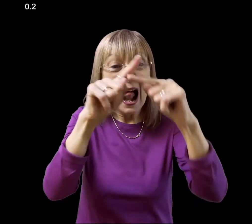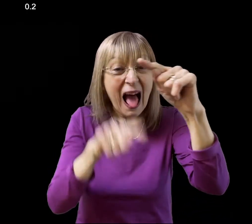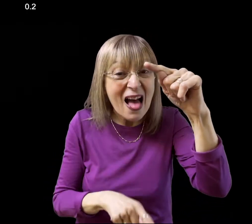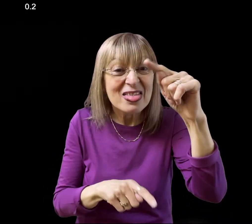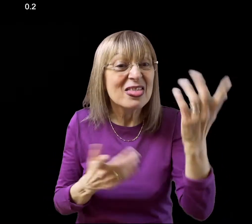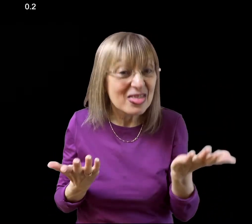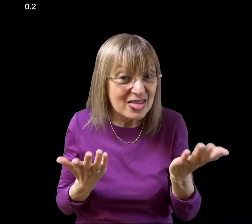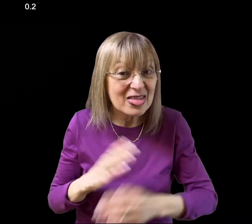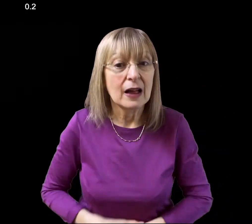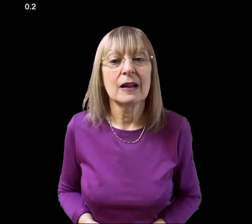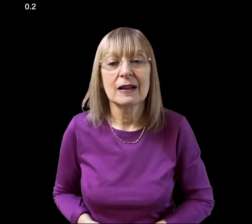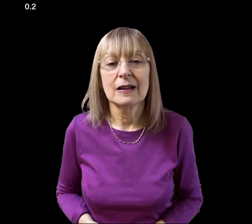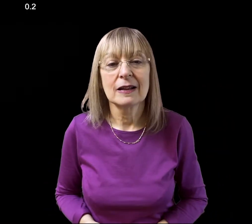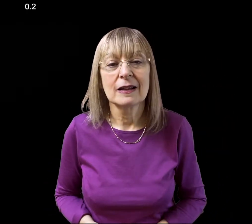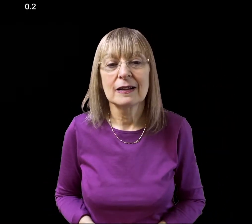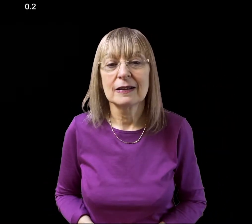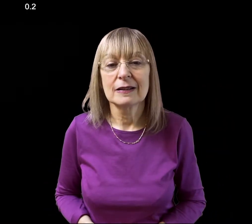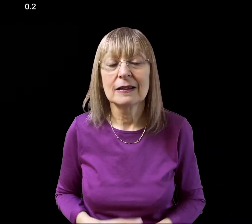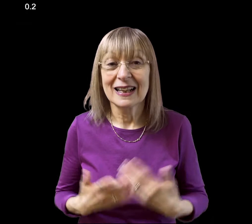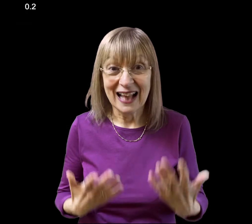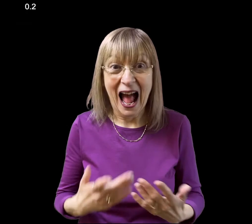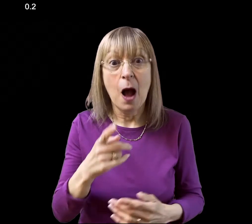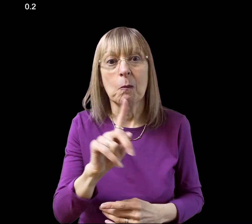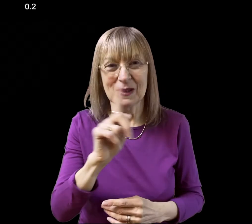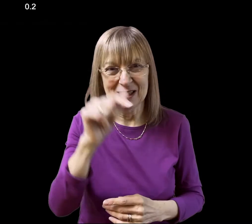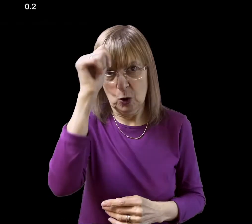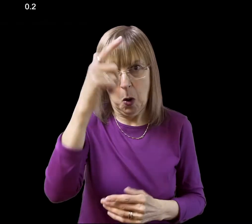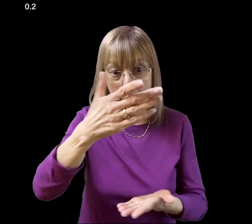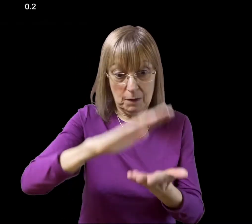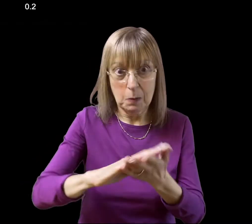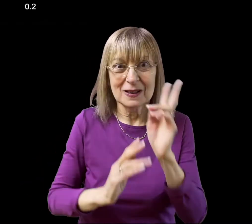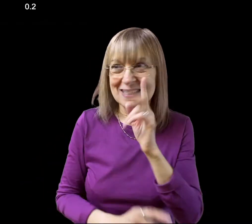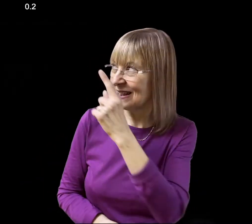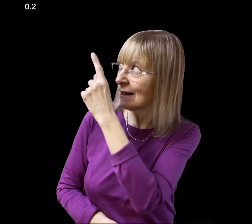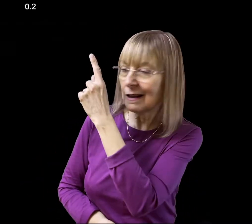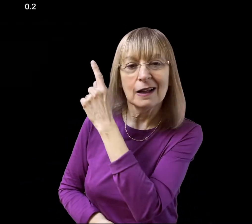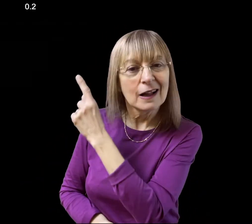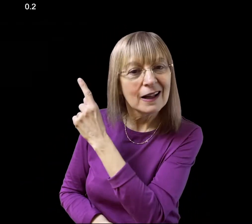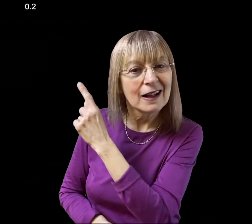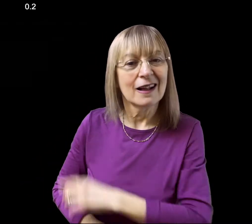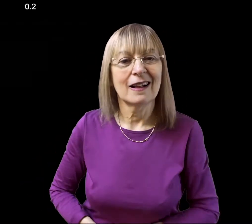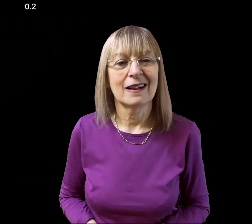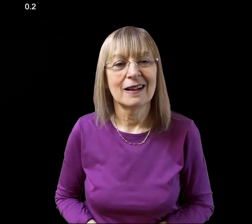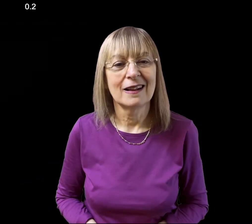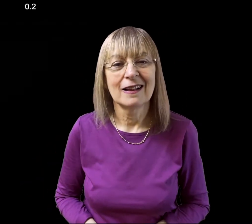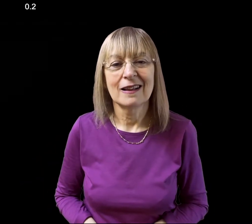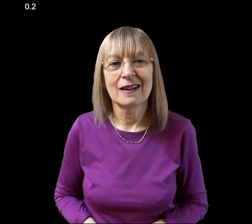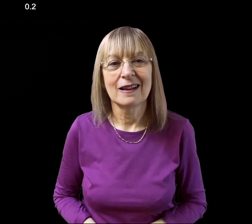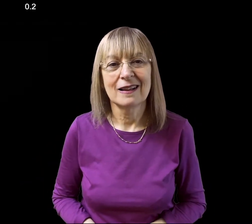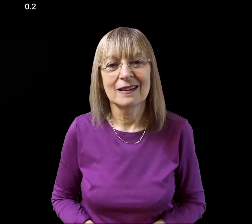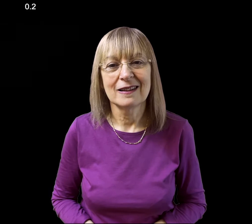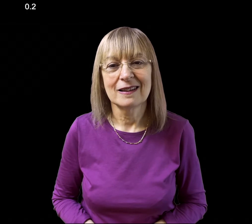it one way, what you're essentially doing is halving the length but keeping the width the same, but the thickness doubles. And then